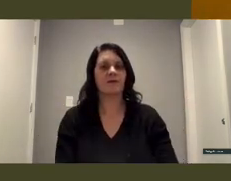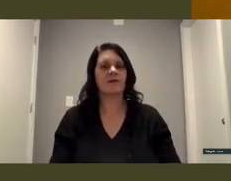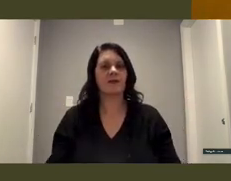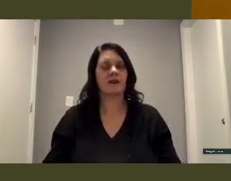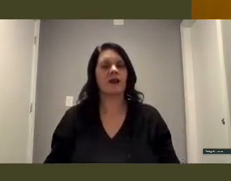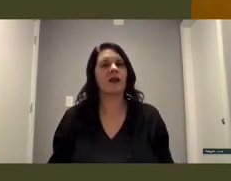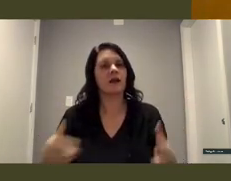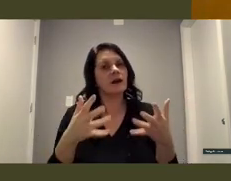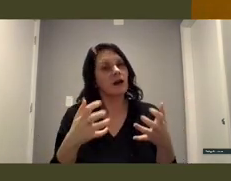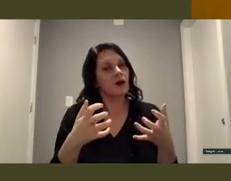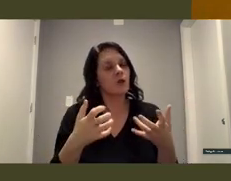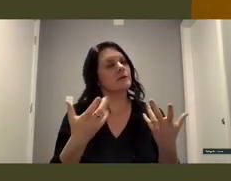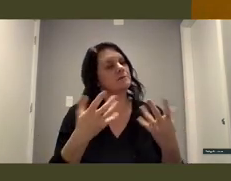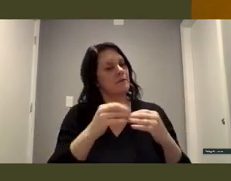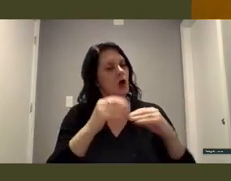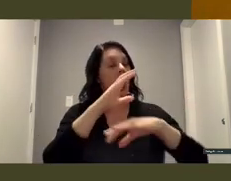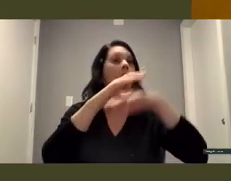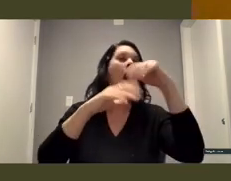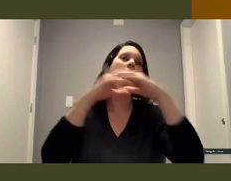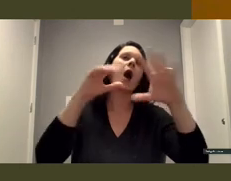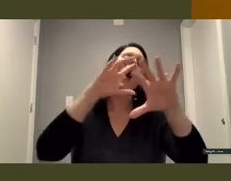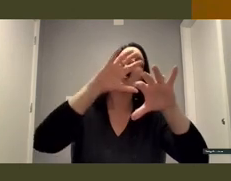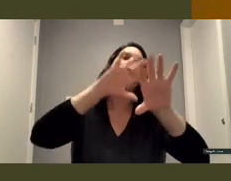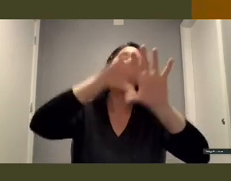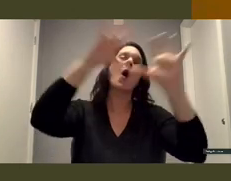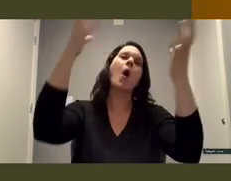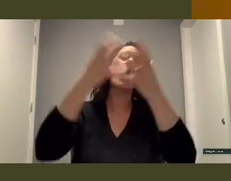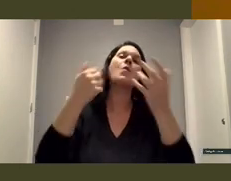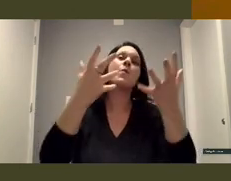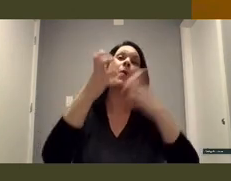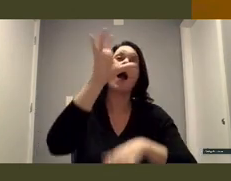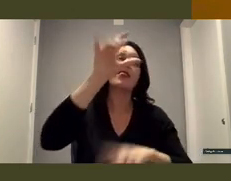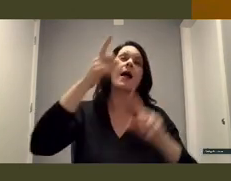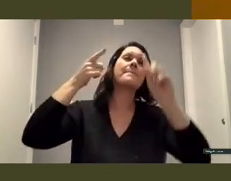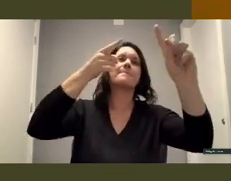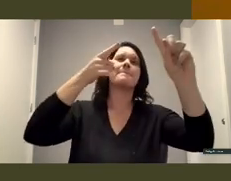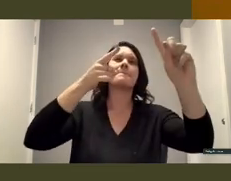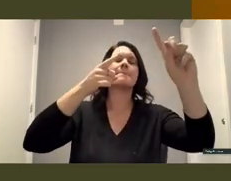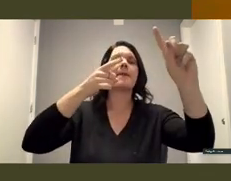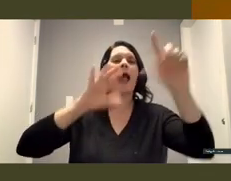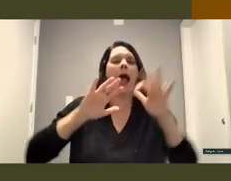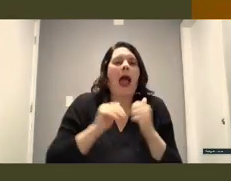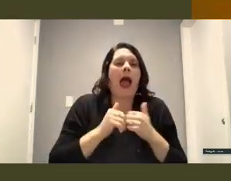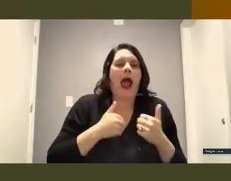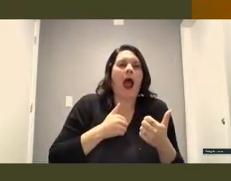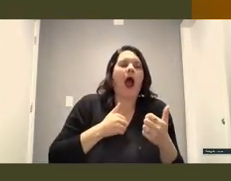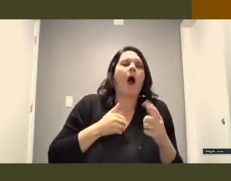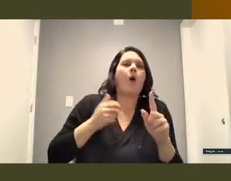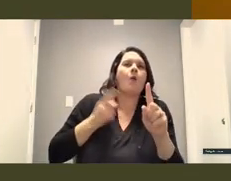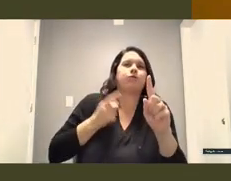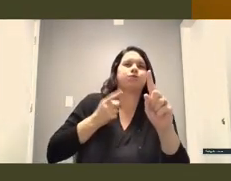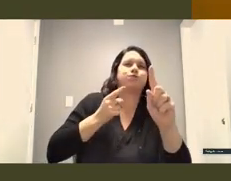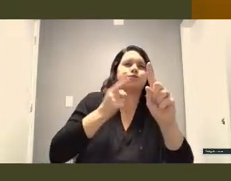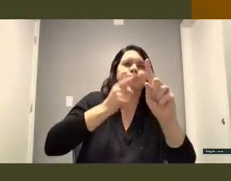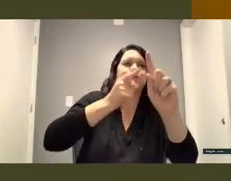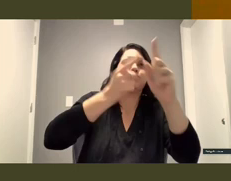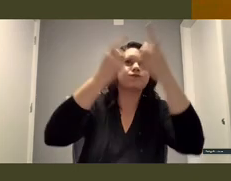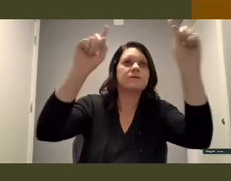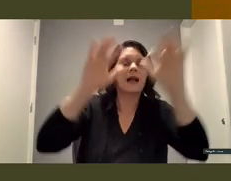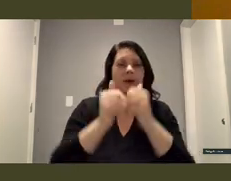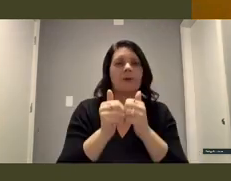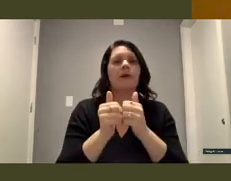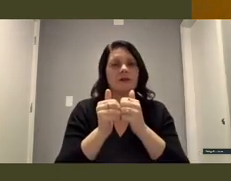of comfortable world in many ways. You're going to have renewable power, you're going to drive electrical cars over time and so on. I mean, there are lots of things where you can